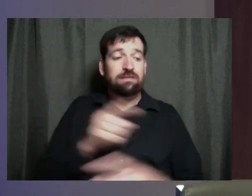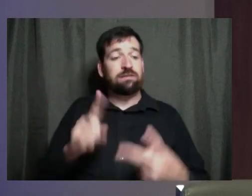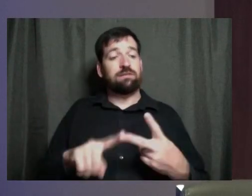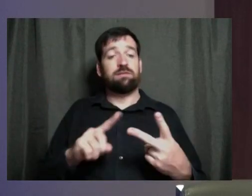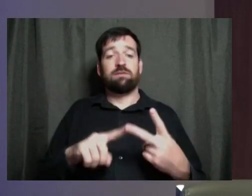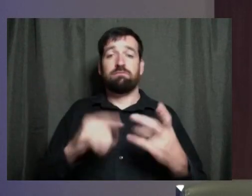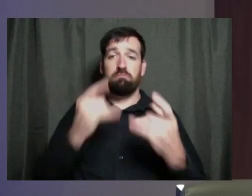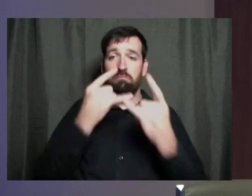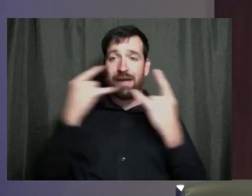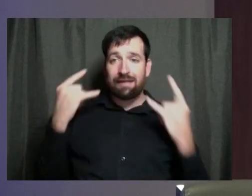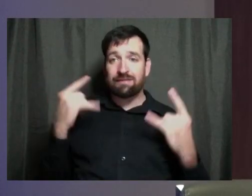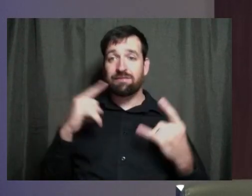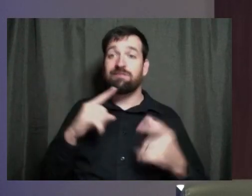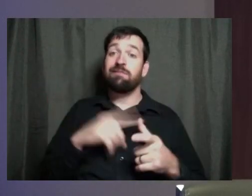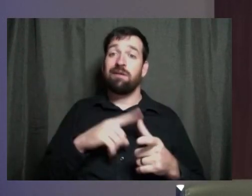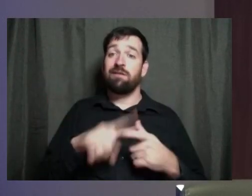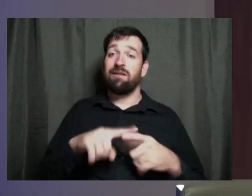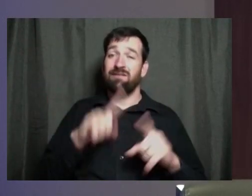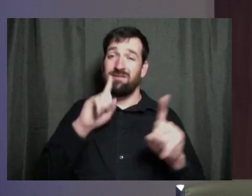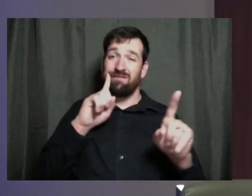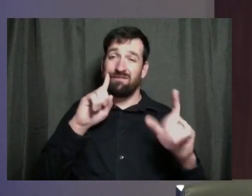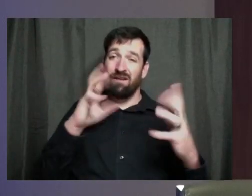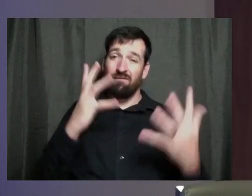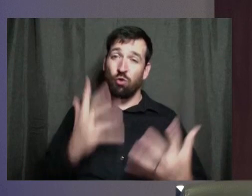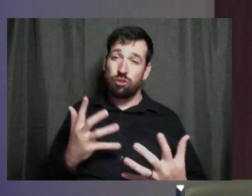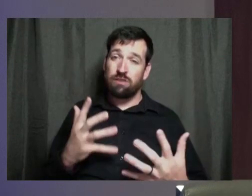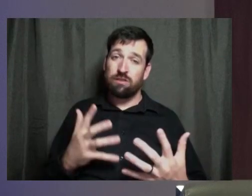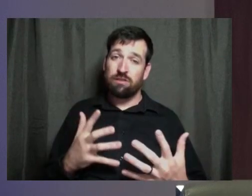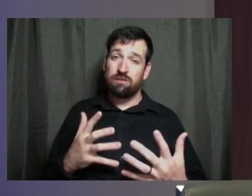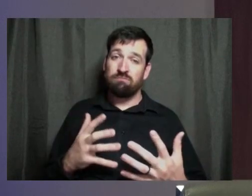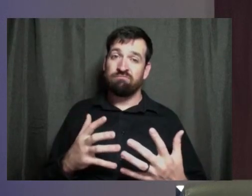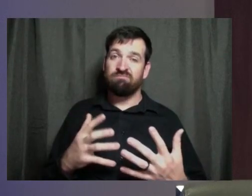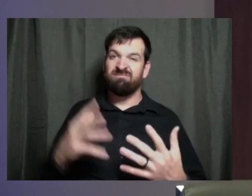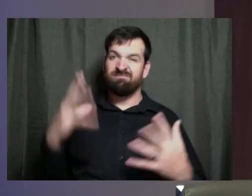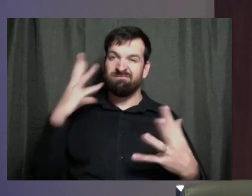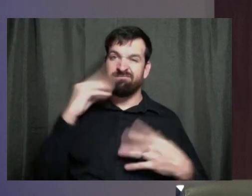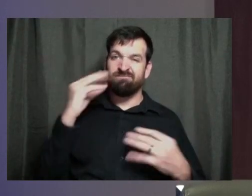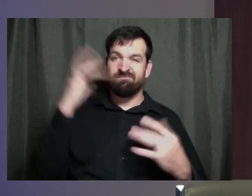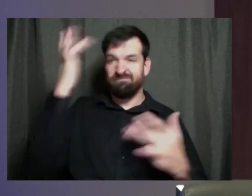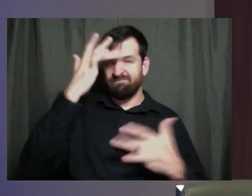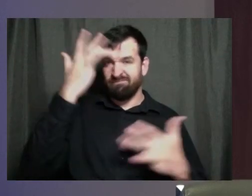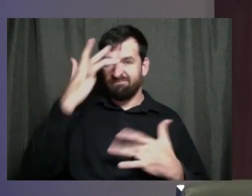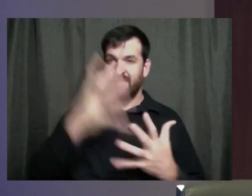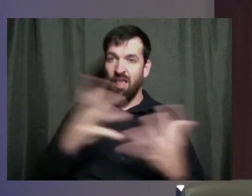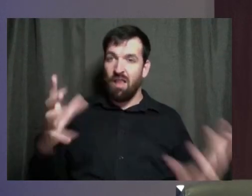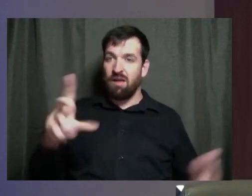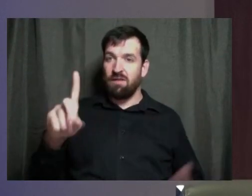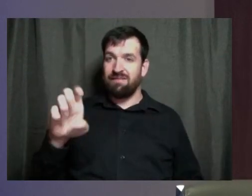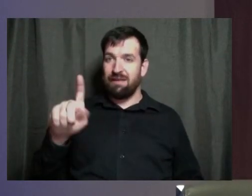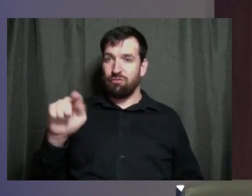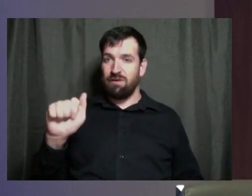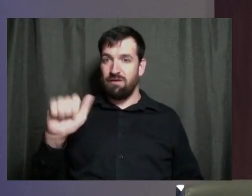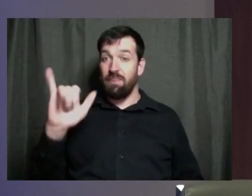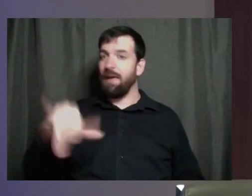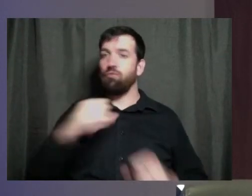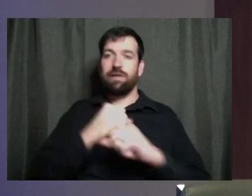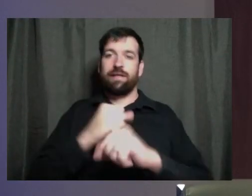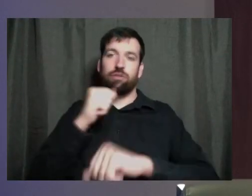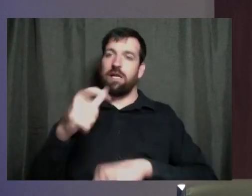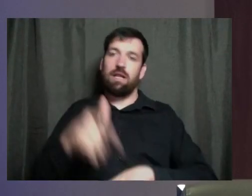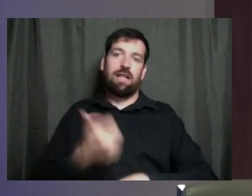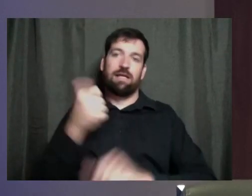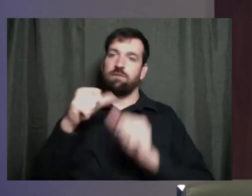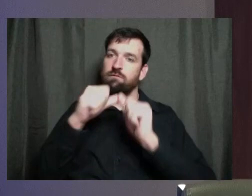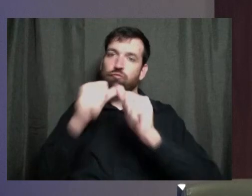and unfortunately, people getting a lot of Delta. Remember that protection doesn't last forever. You still need to get vaccinated